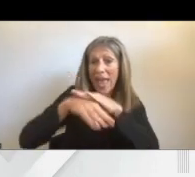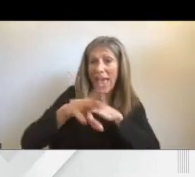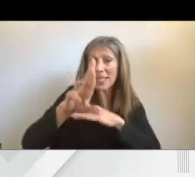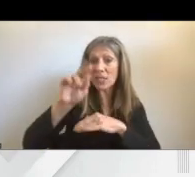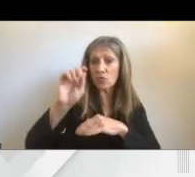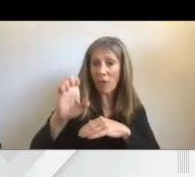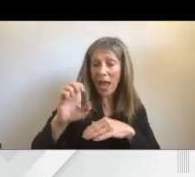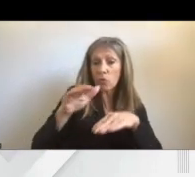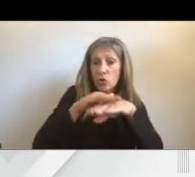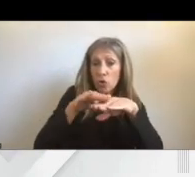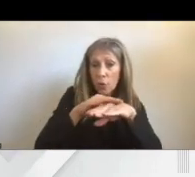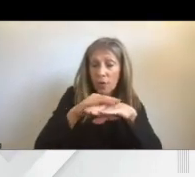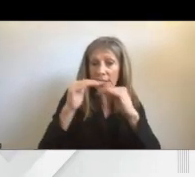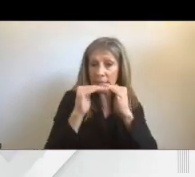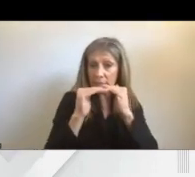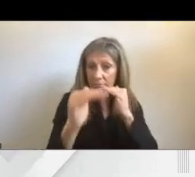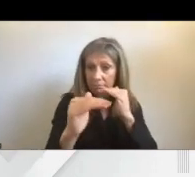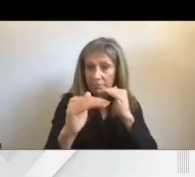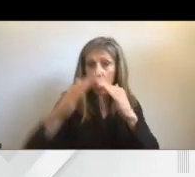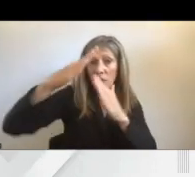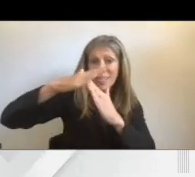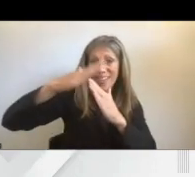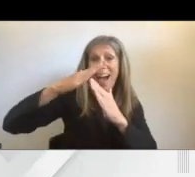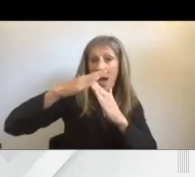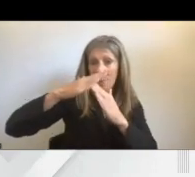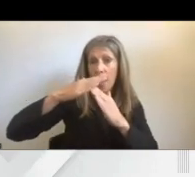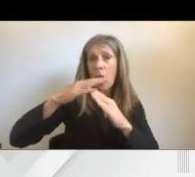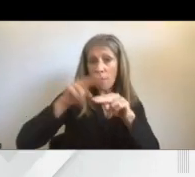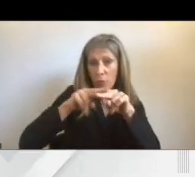surface is aligned with the top of the rails.